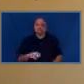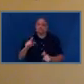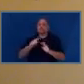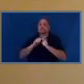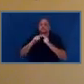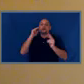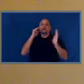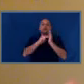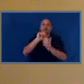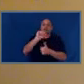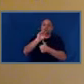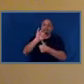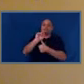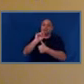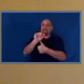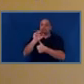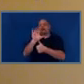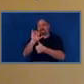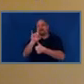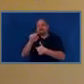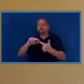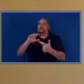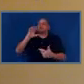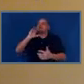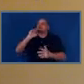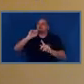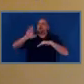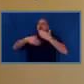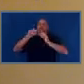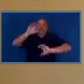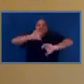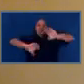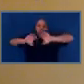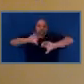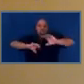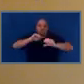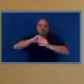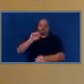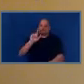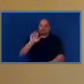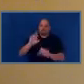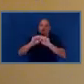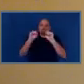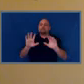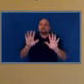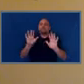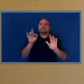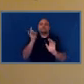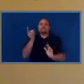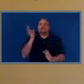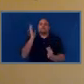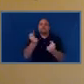their chirality, their left versus right-handedness, so many questions,